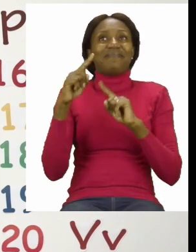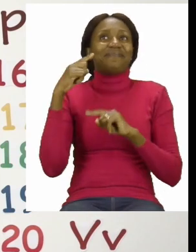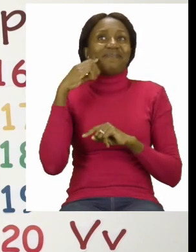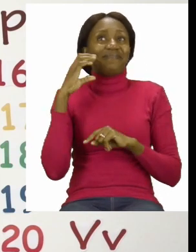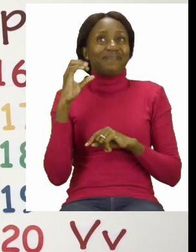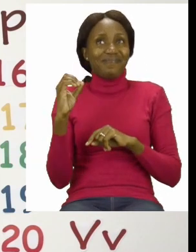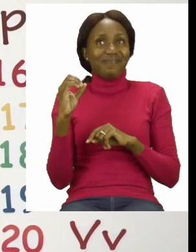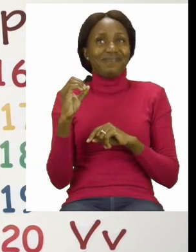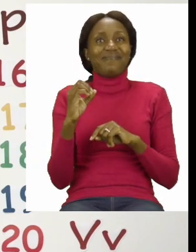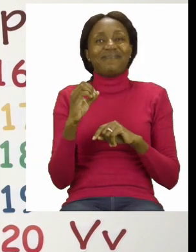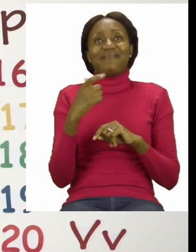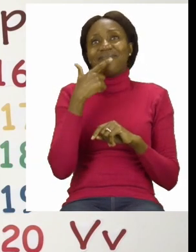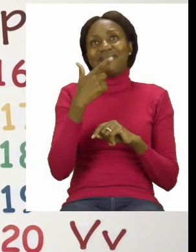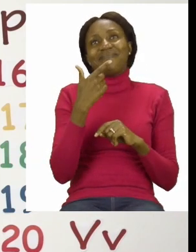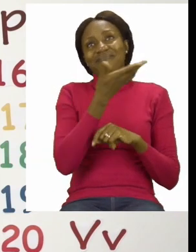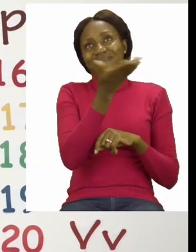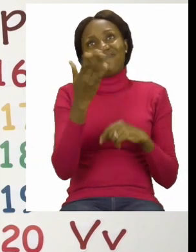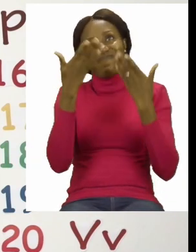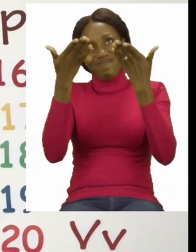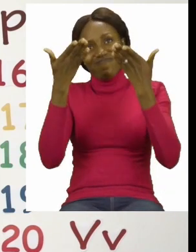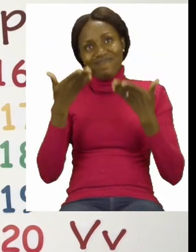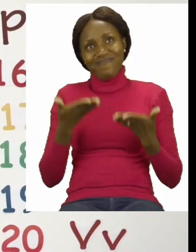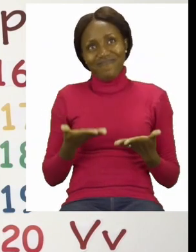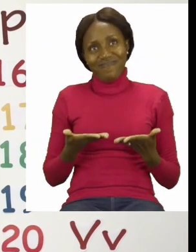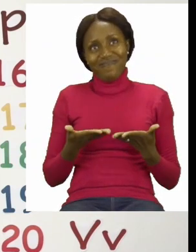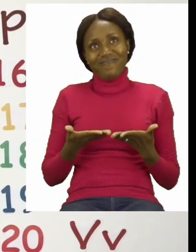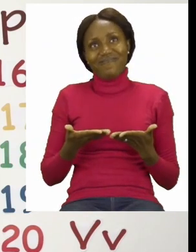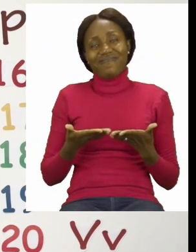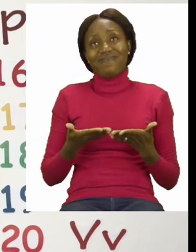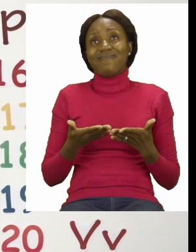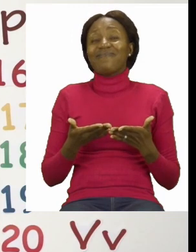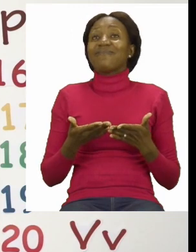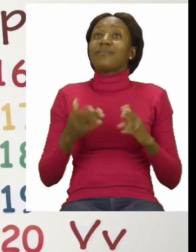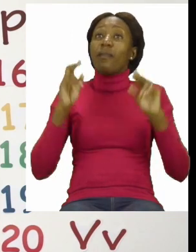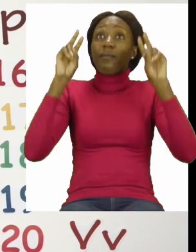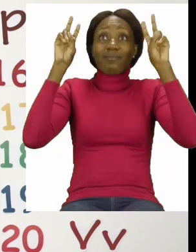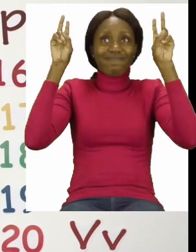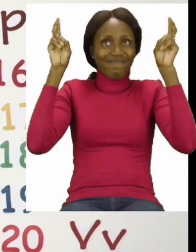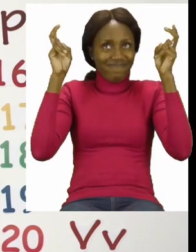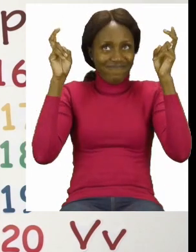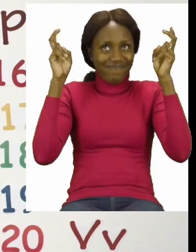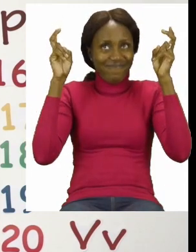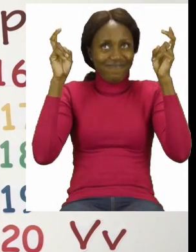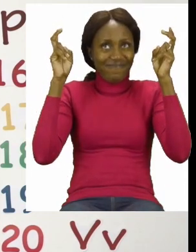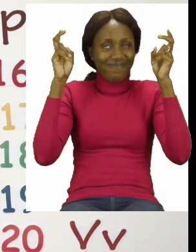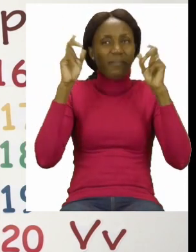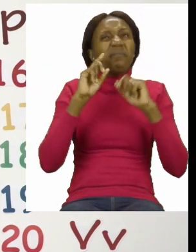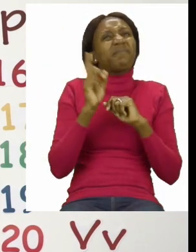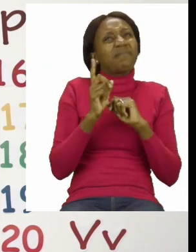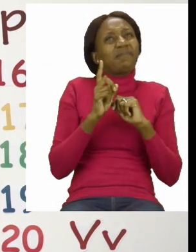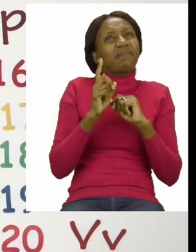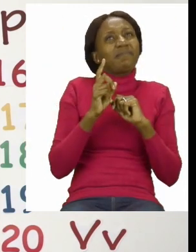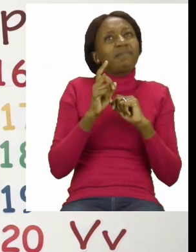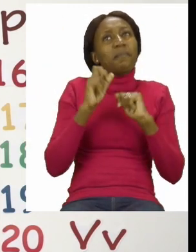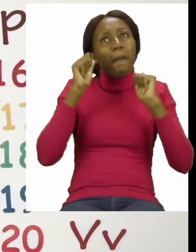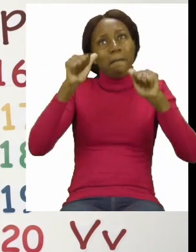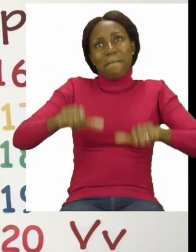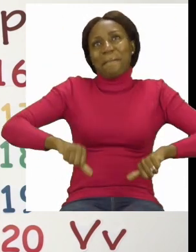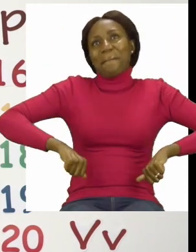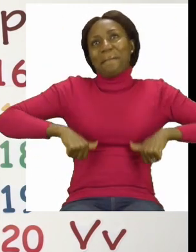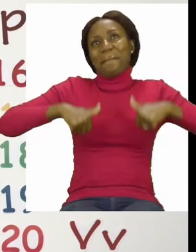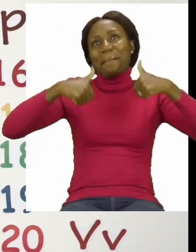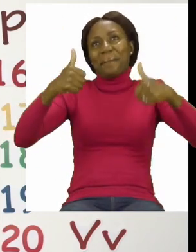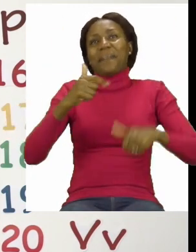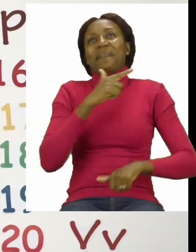thank you so much for joining me today. Our theme this week is healthy